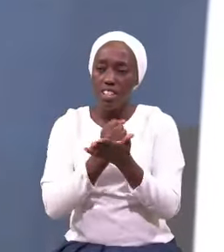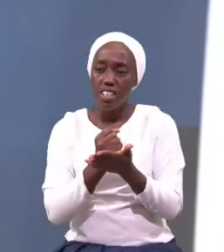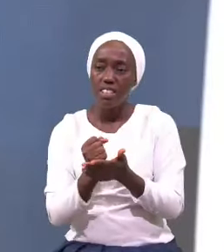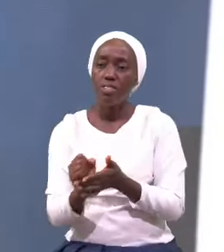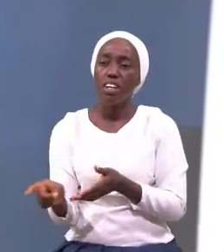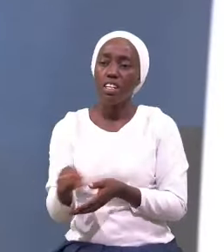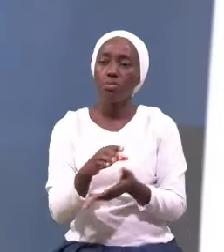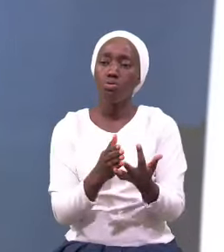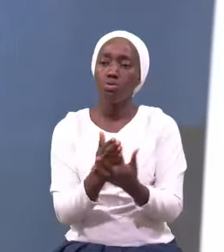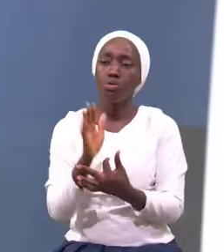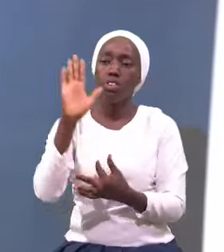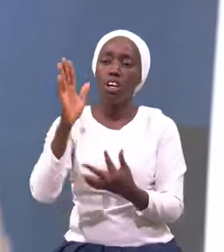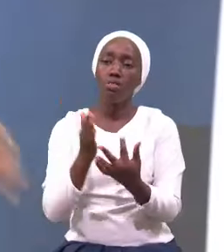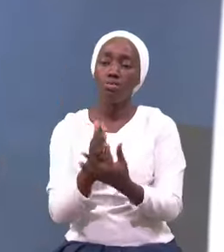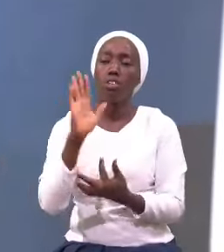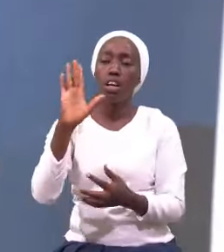true.